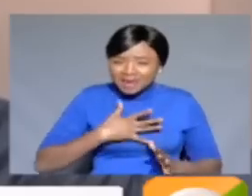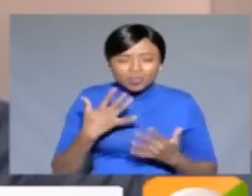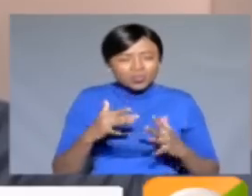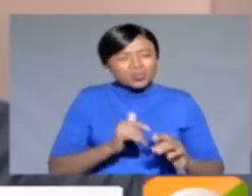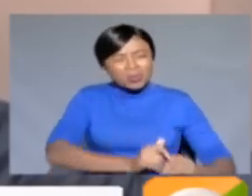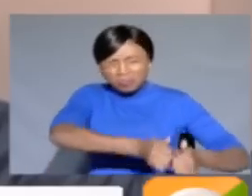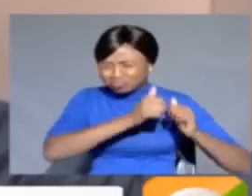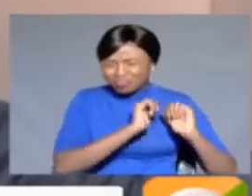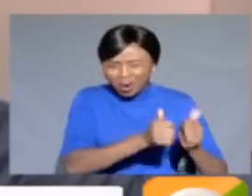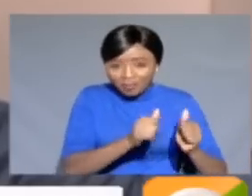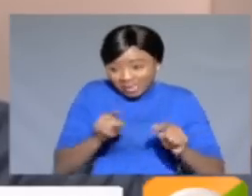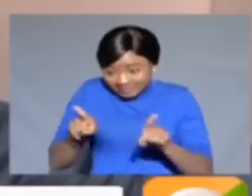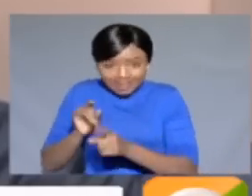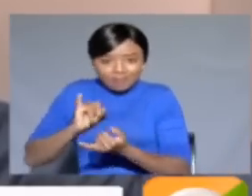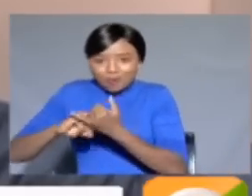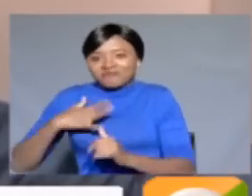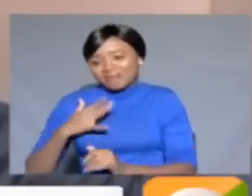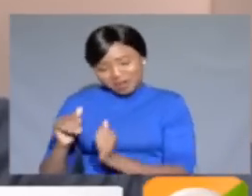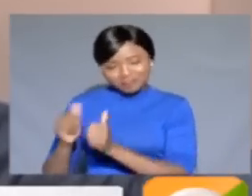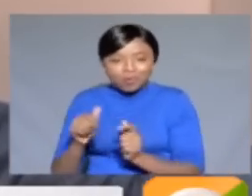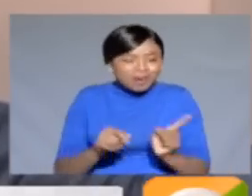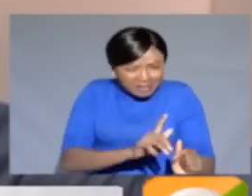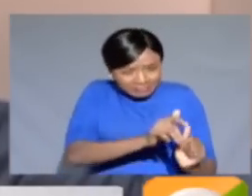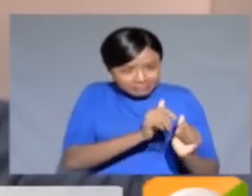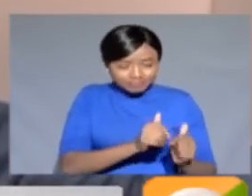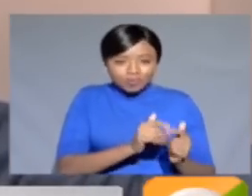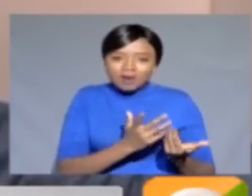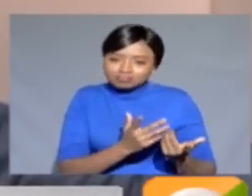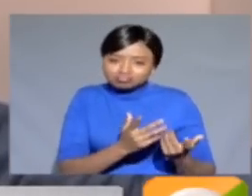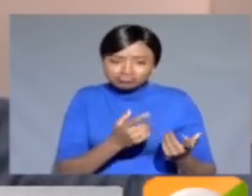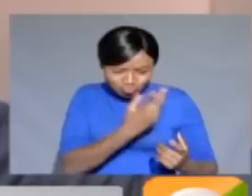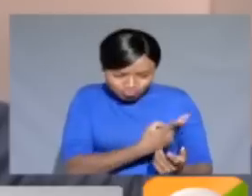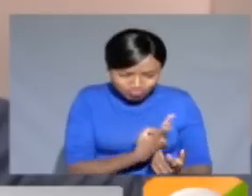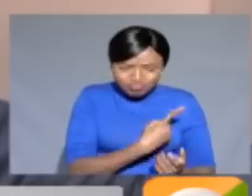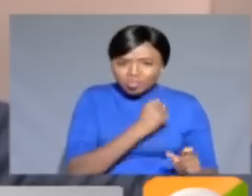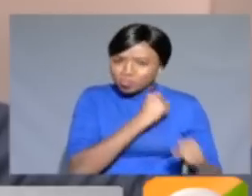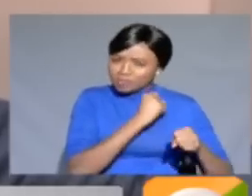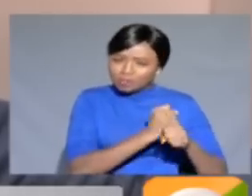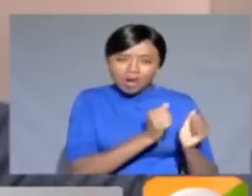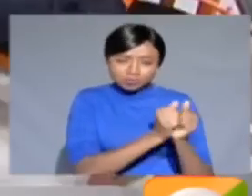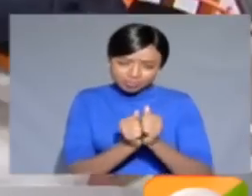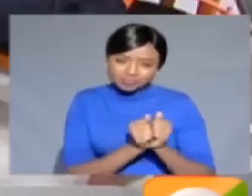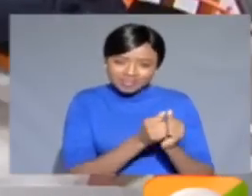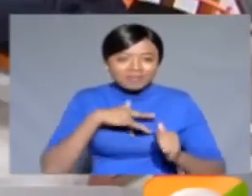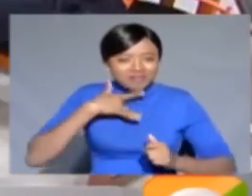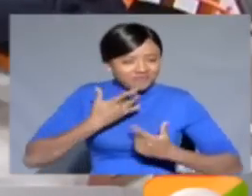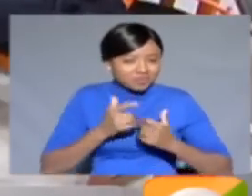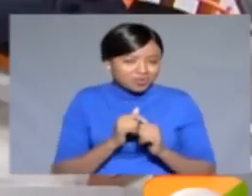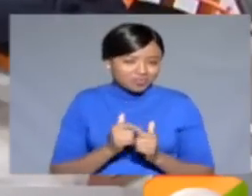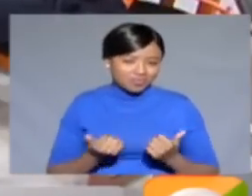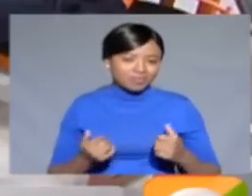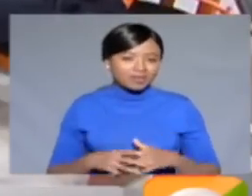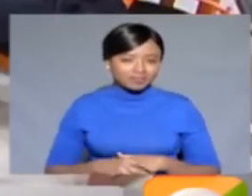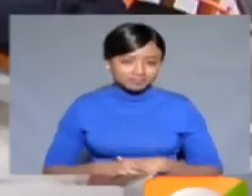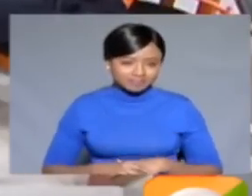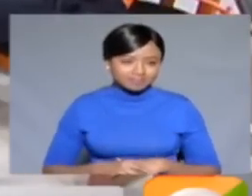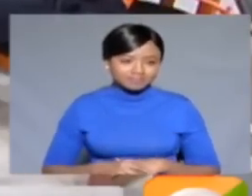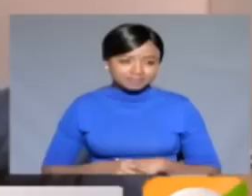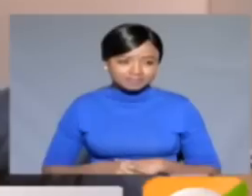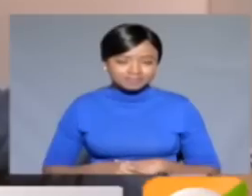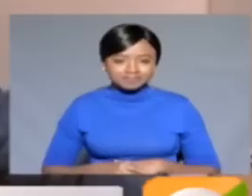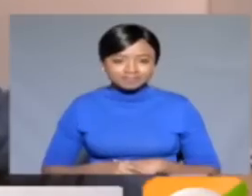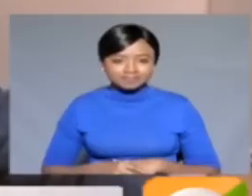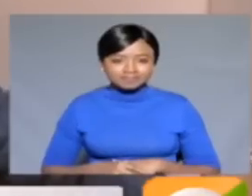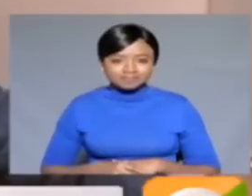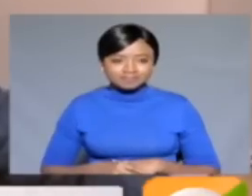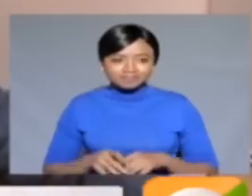wife. And she's been doing a fantastic job. You know, so we're working through it, and I'm feeling fine. Yeah, but he was surprised. He was